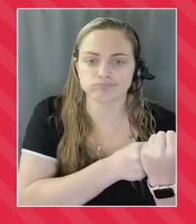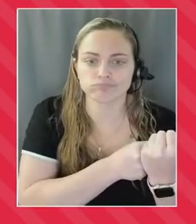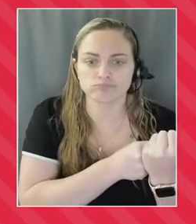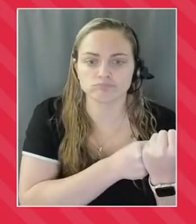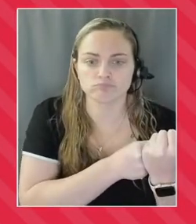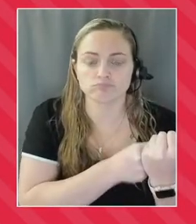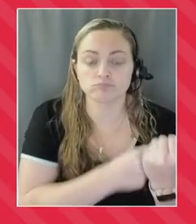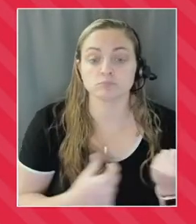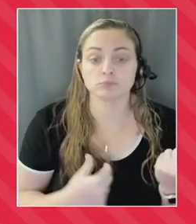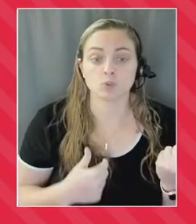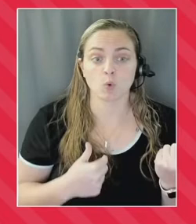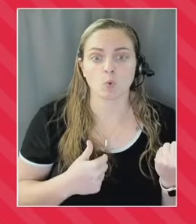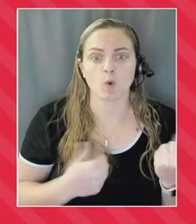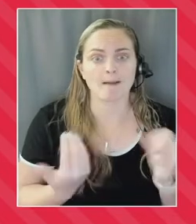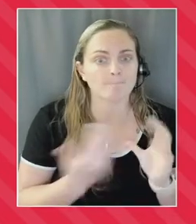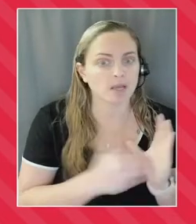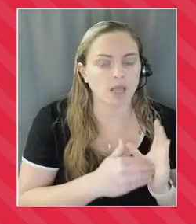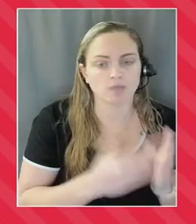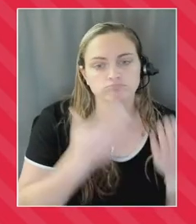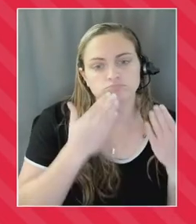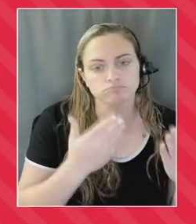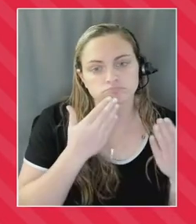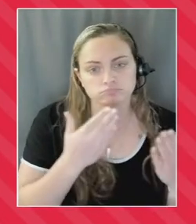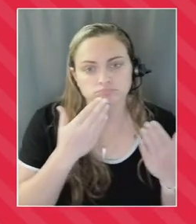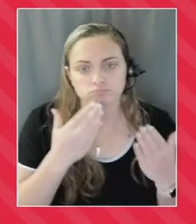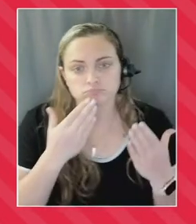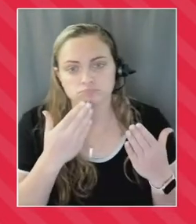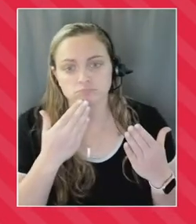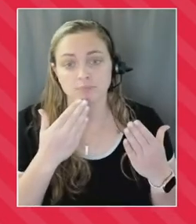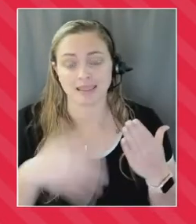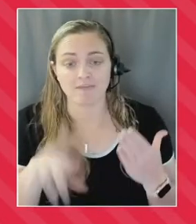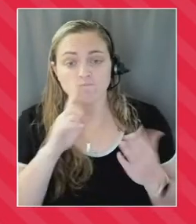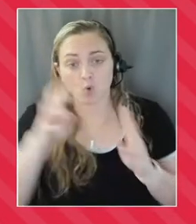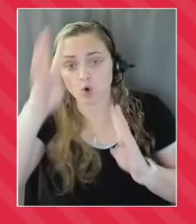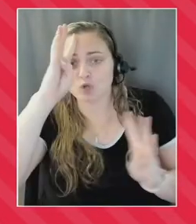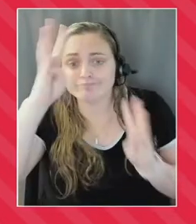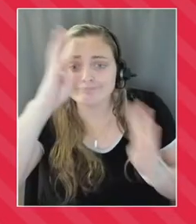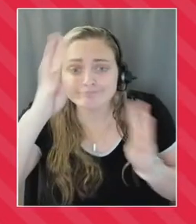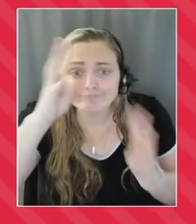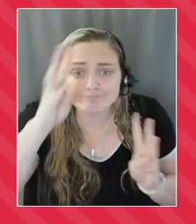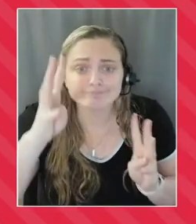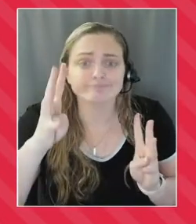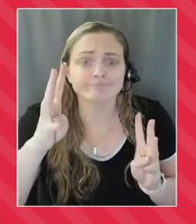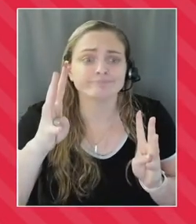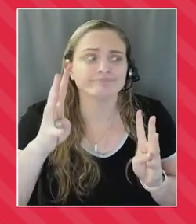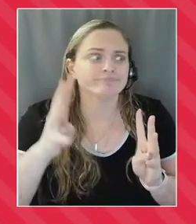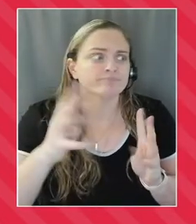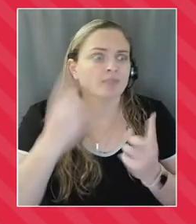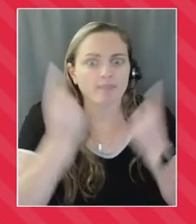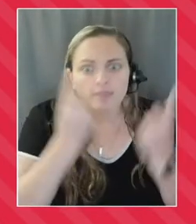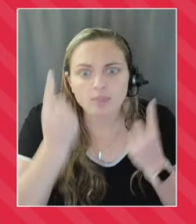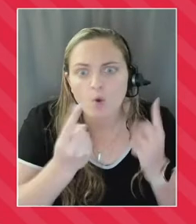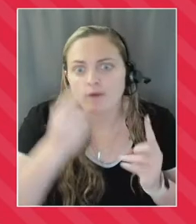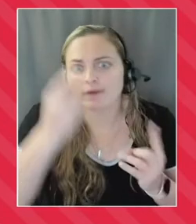am, again, so grateful for the creativity and the ingenuity and the,